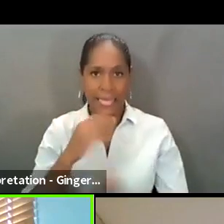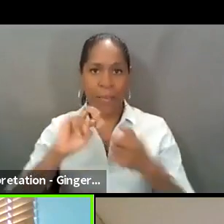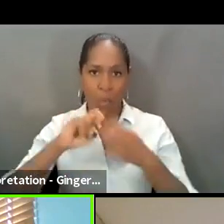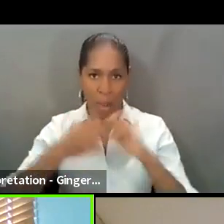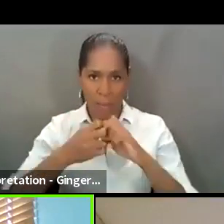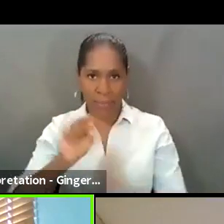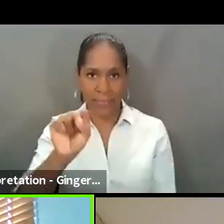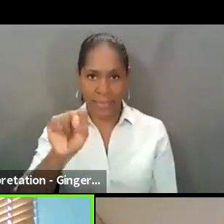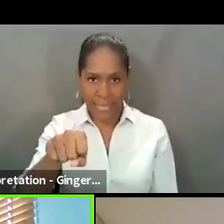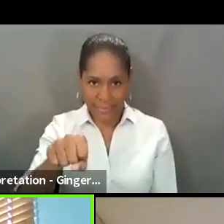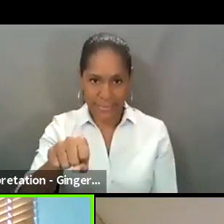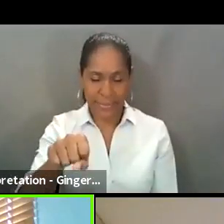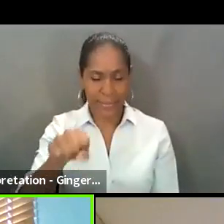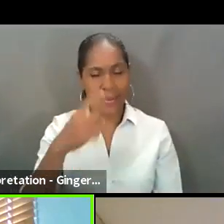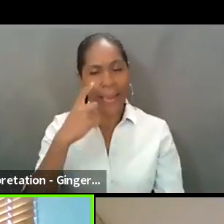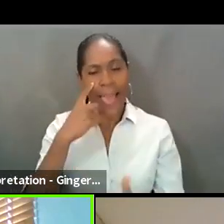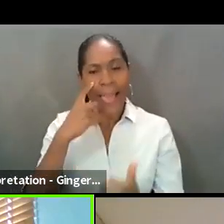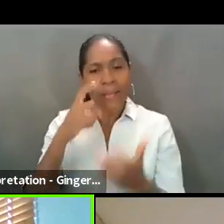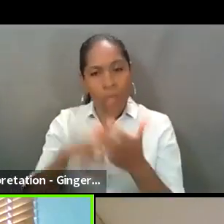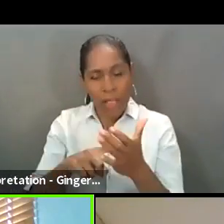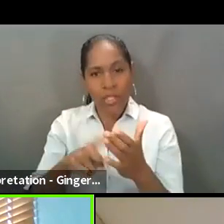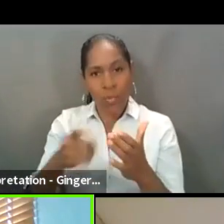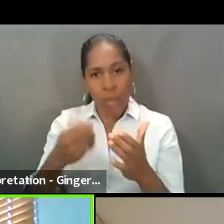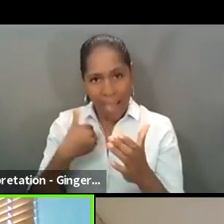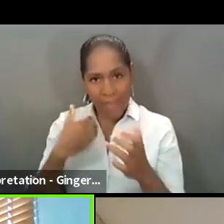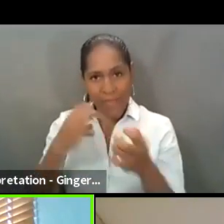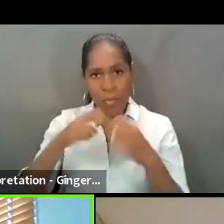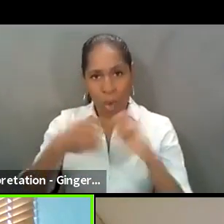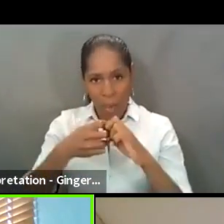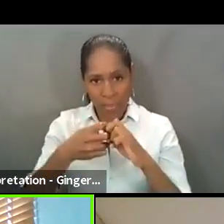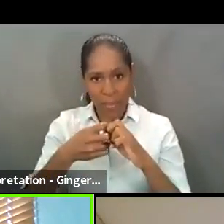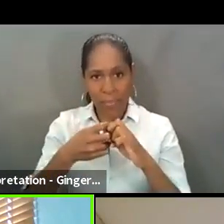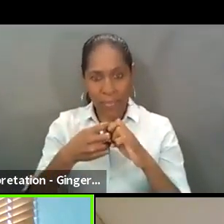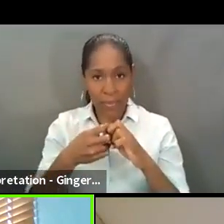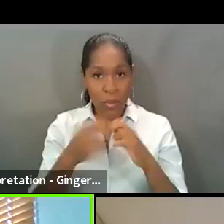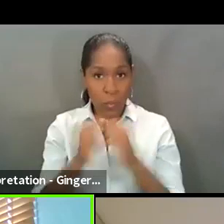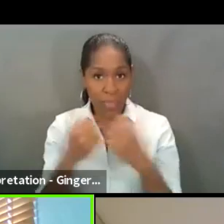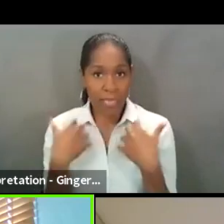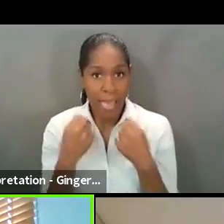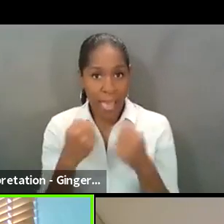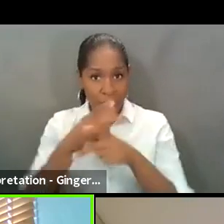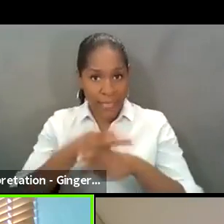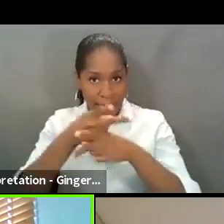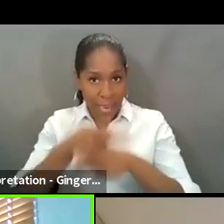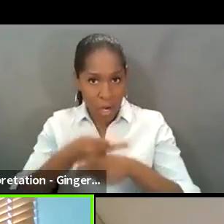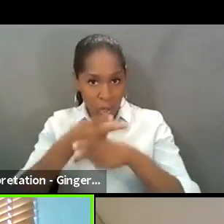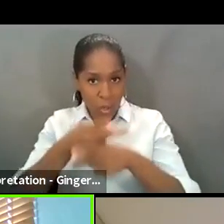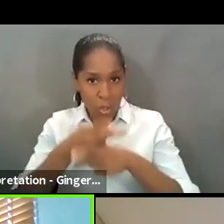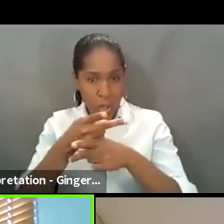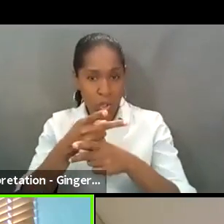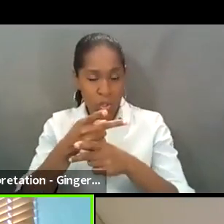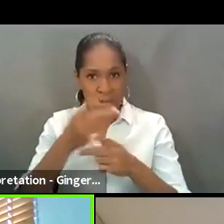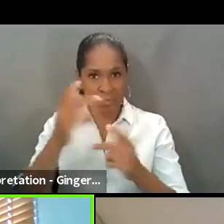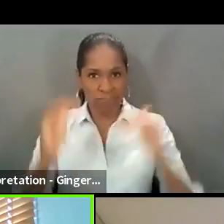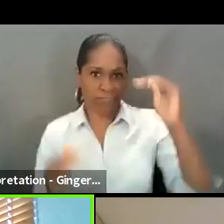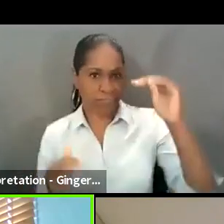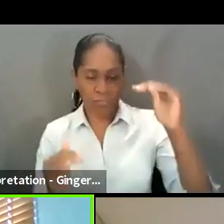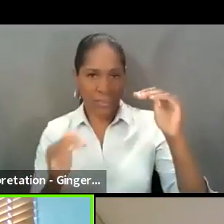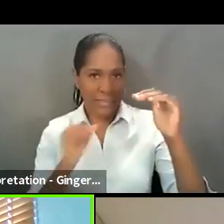If we don't acknowledge that we have a problem in like healthcare related